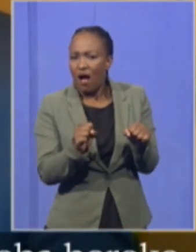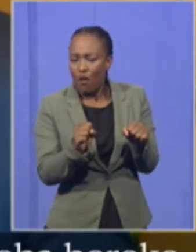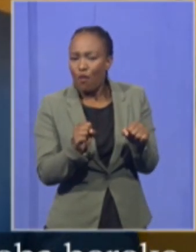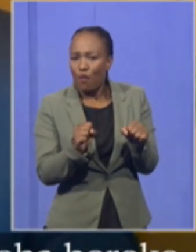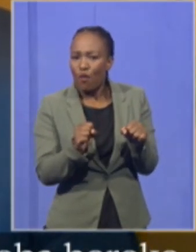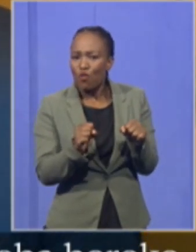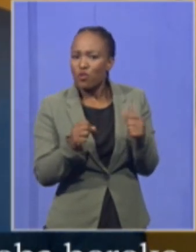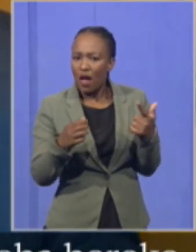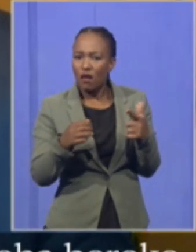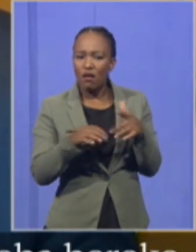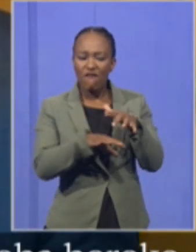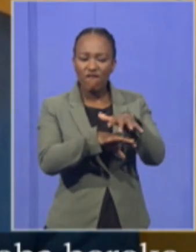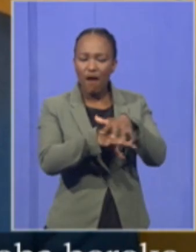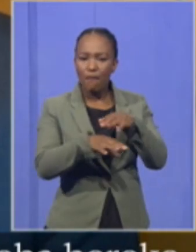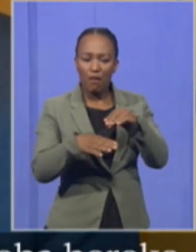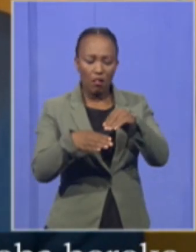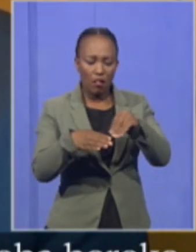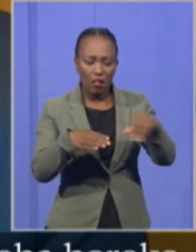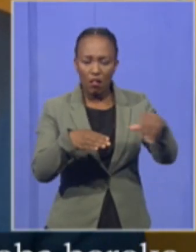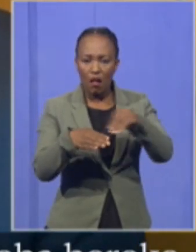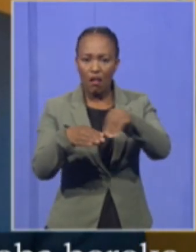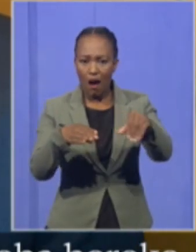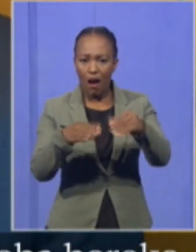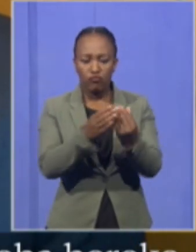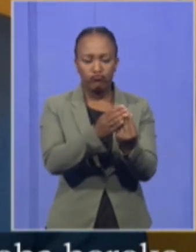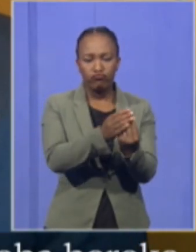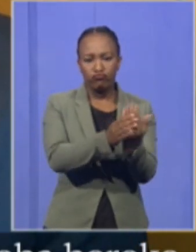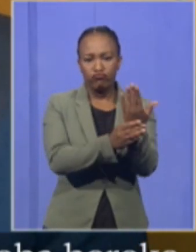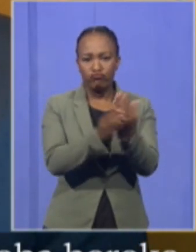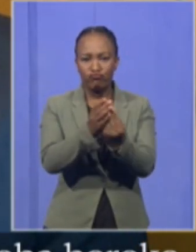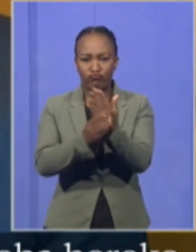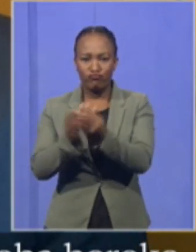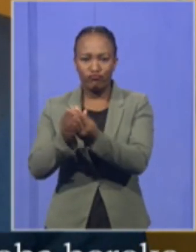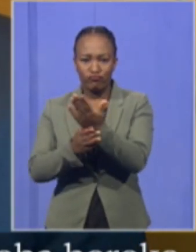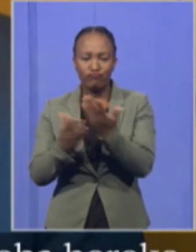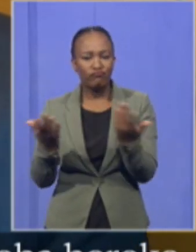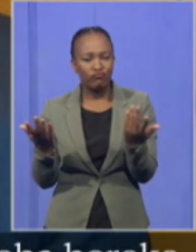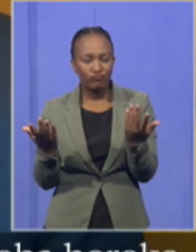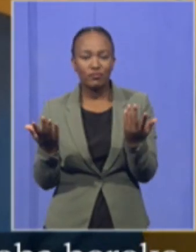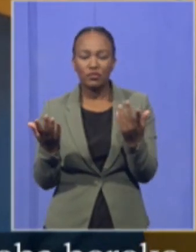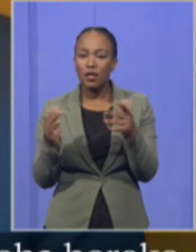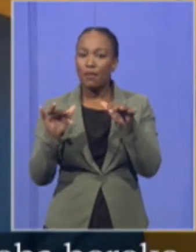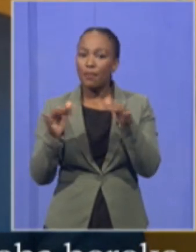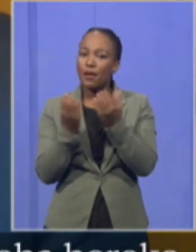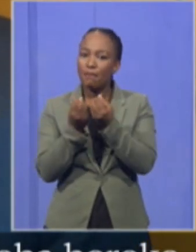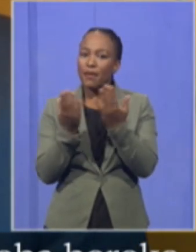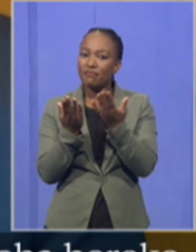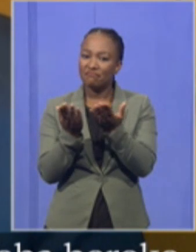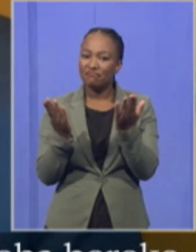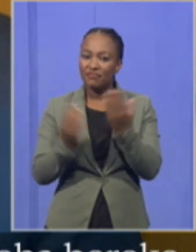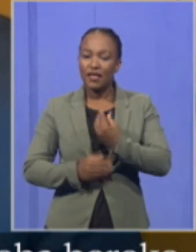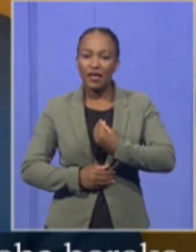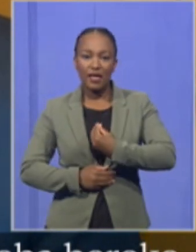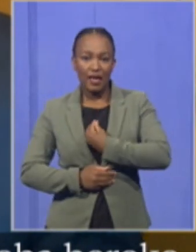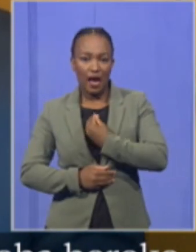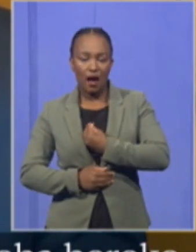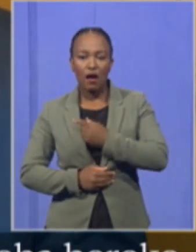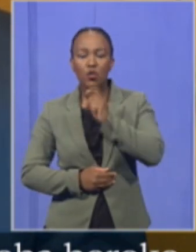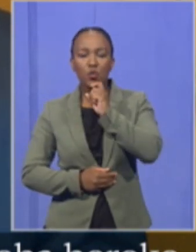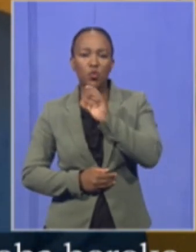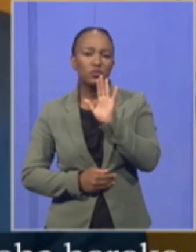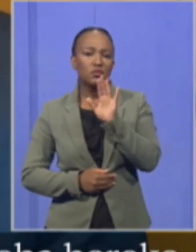plant it in your own backyard. So a lot of people, young people, use it